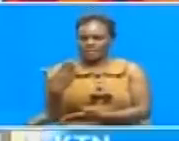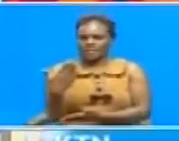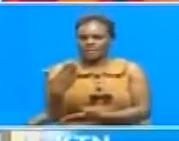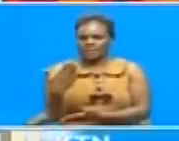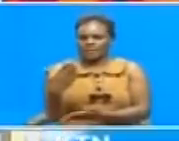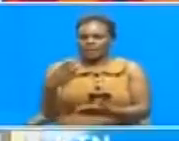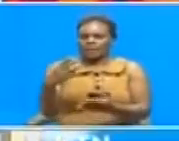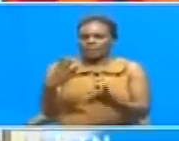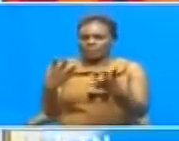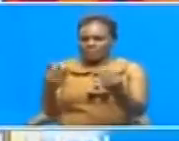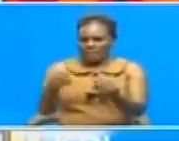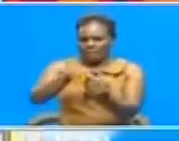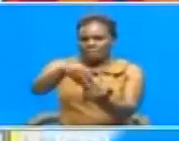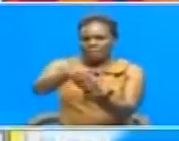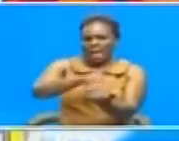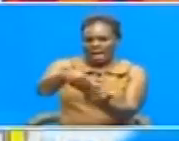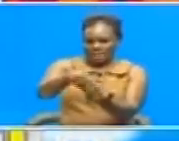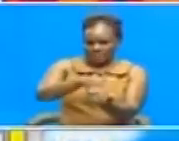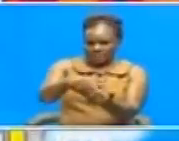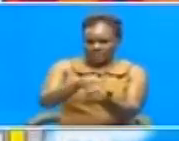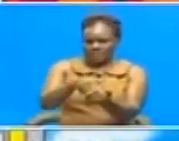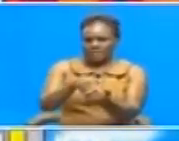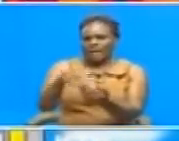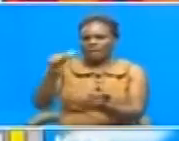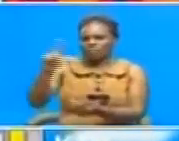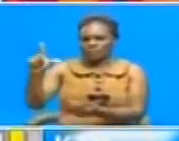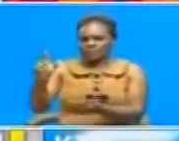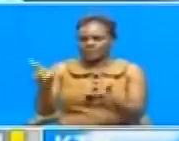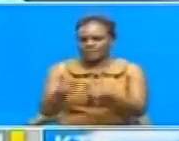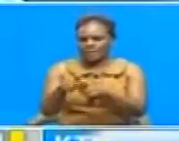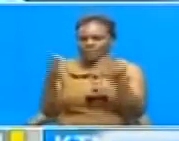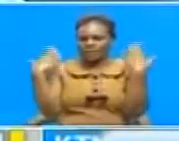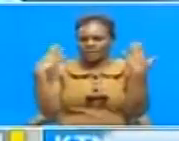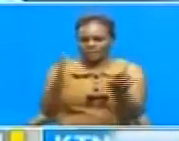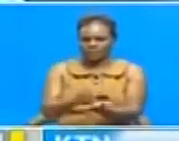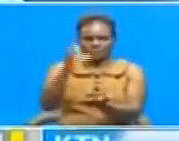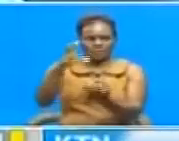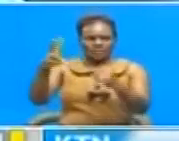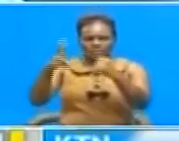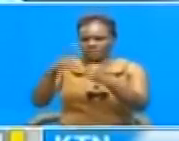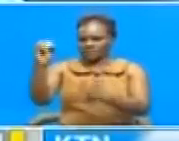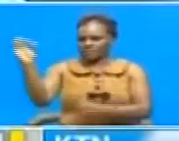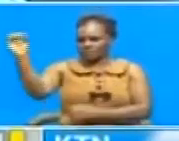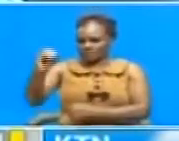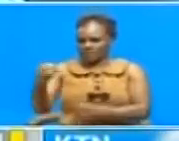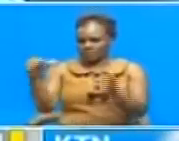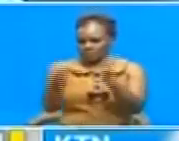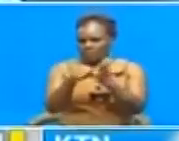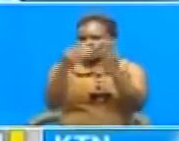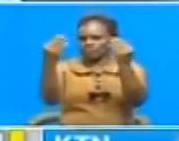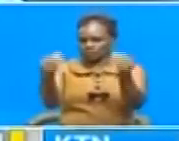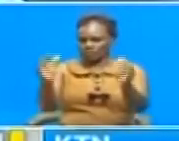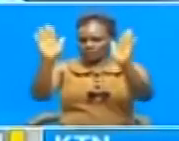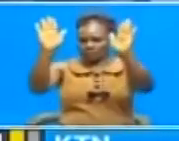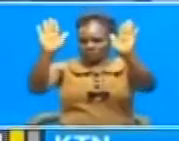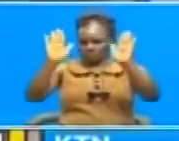cards, plastic tubes for packing toothpaste, aluminium milk cans, and gas cylinders. 70% of those issues were addressed, which is very